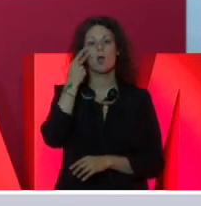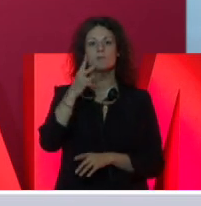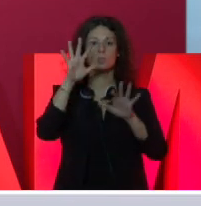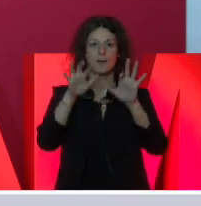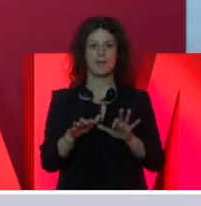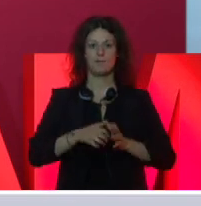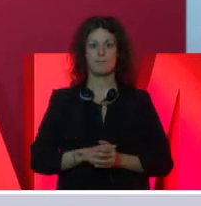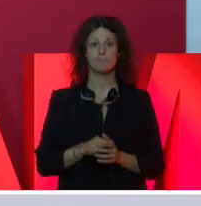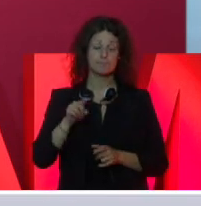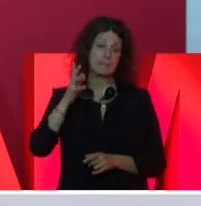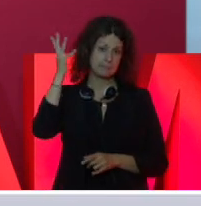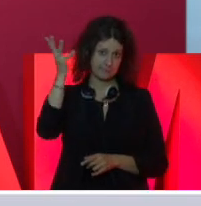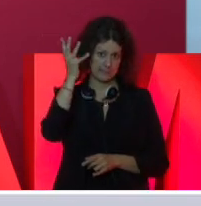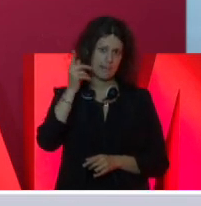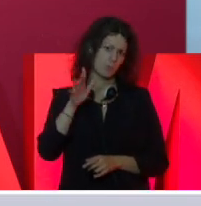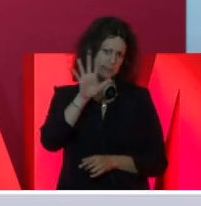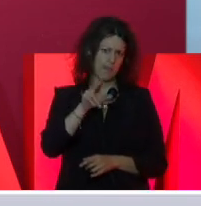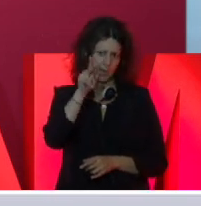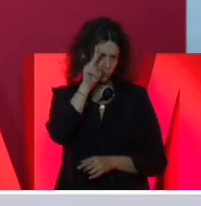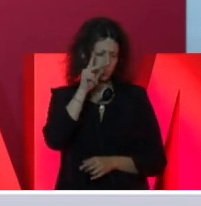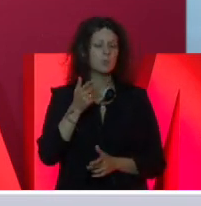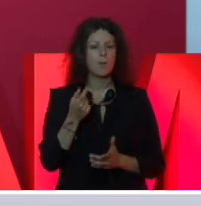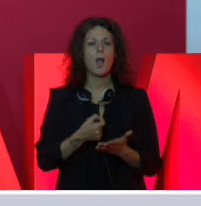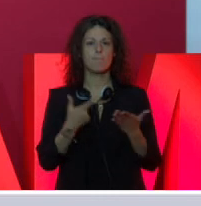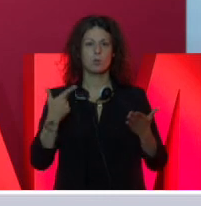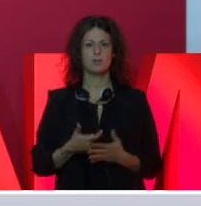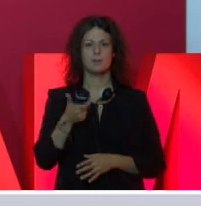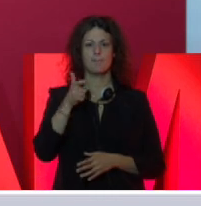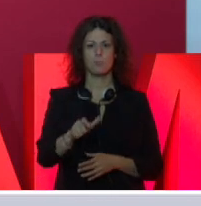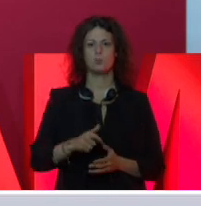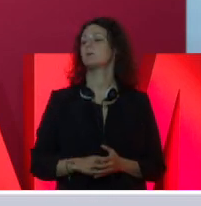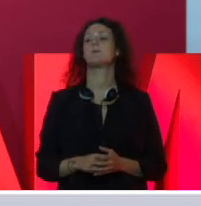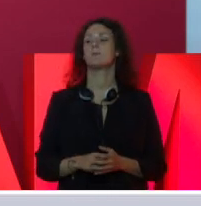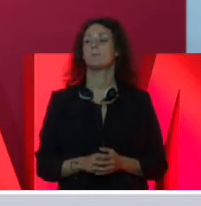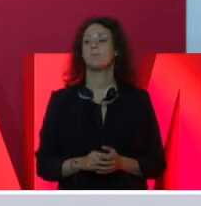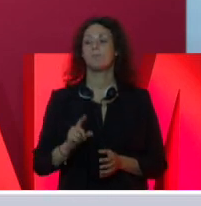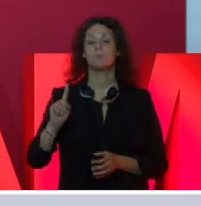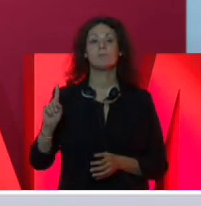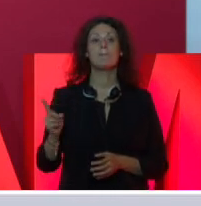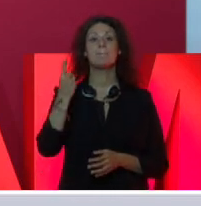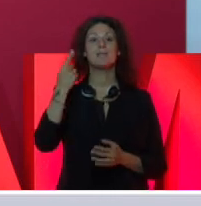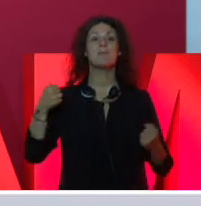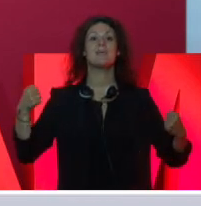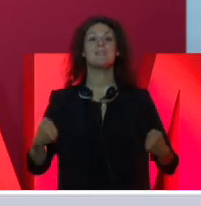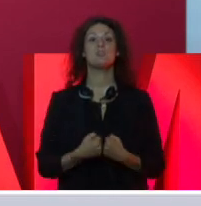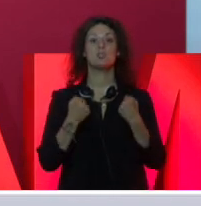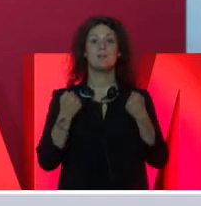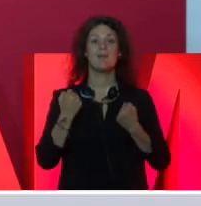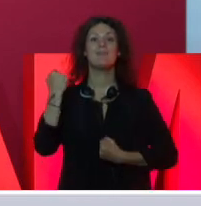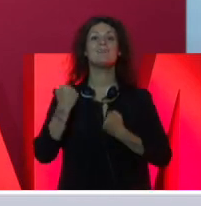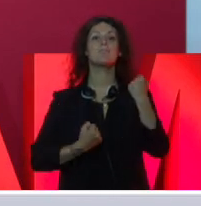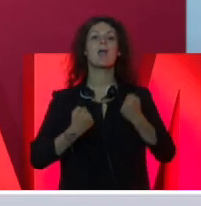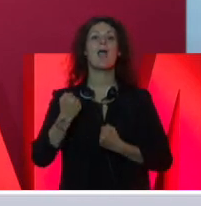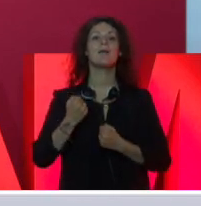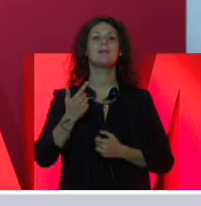sound stupid, is so important? The first accidents of self-driving cars, the first